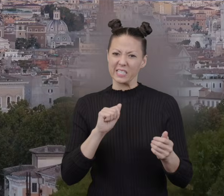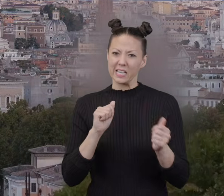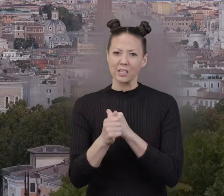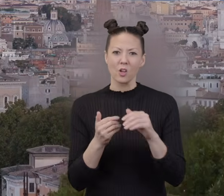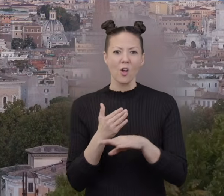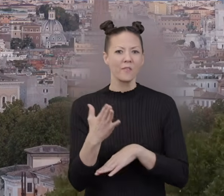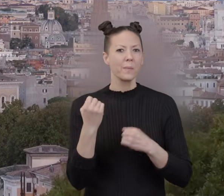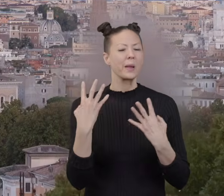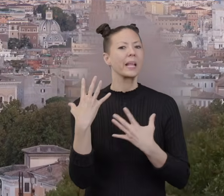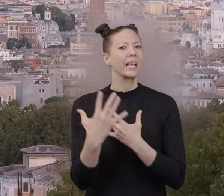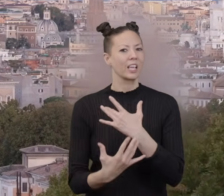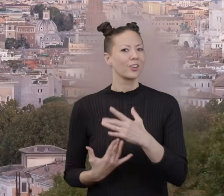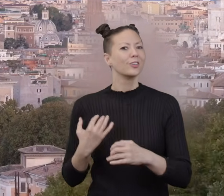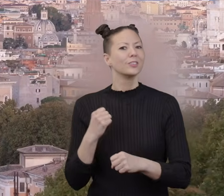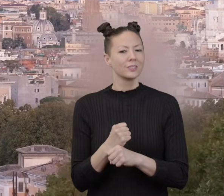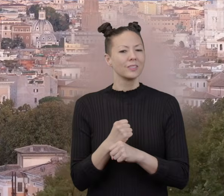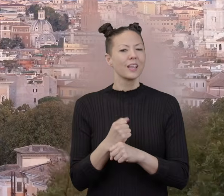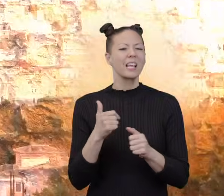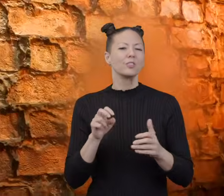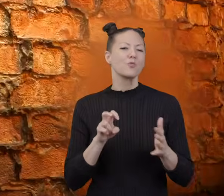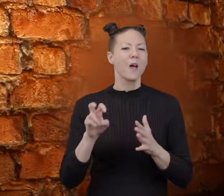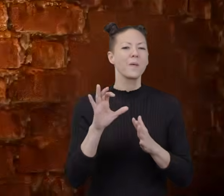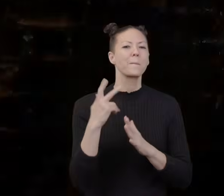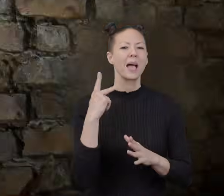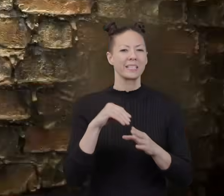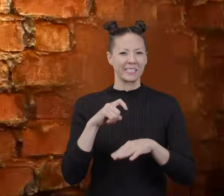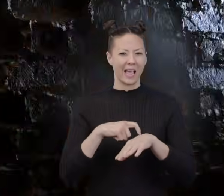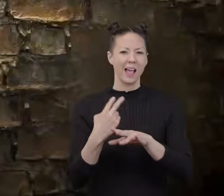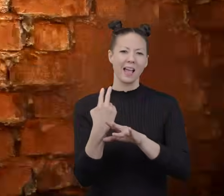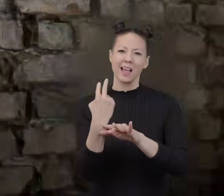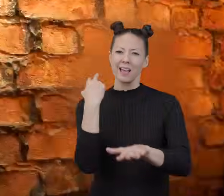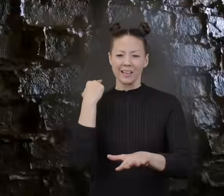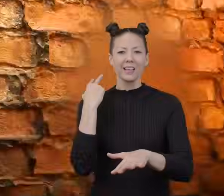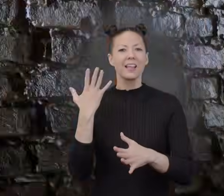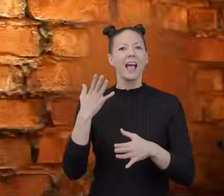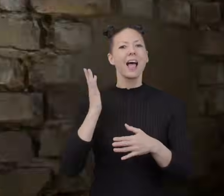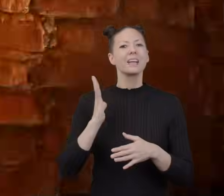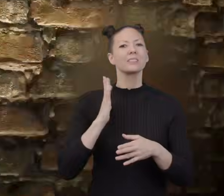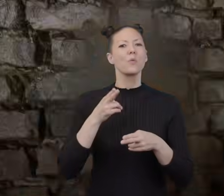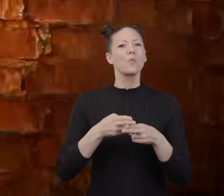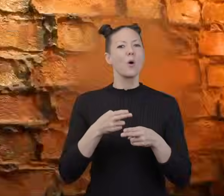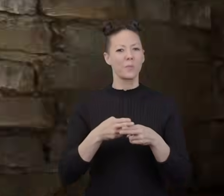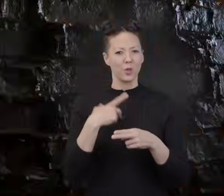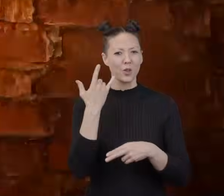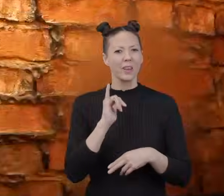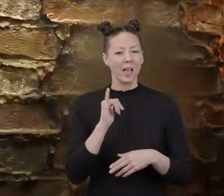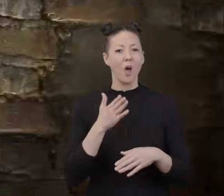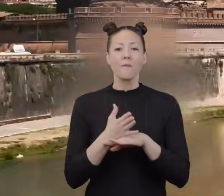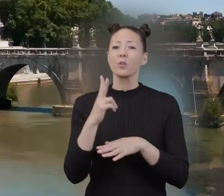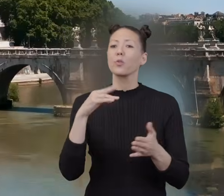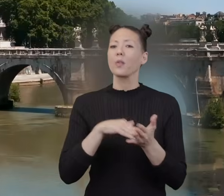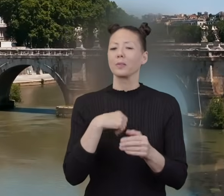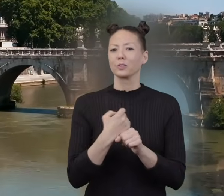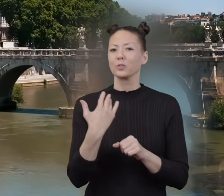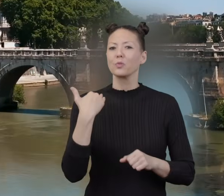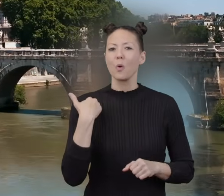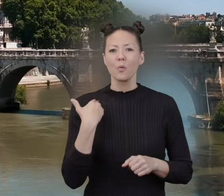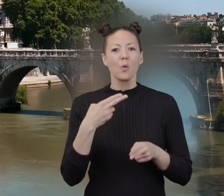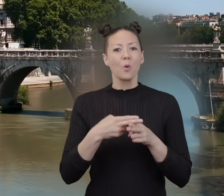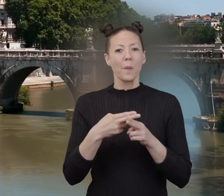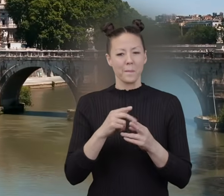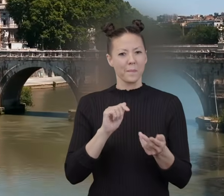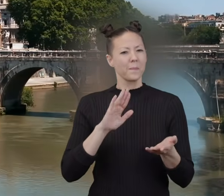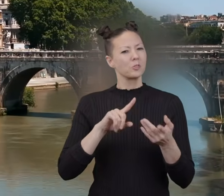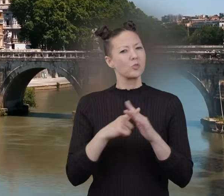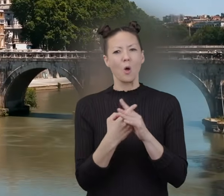has changed over many years. Let's travel back in time and learn what ancient Rome was like. Over 2,000